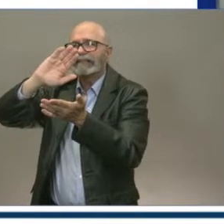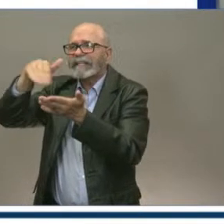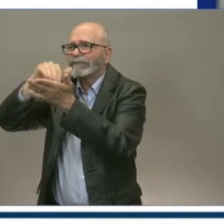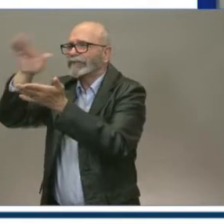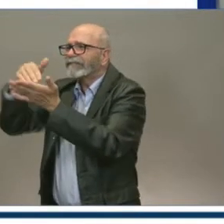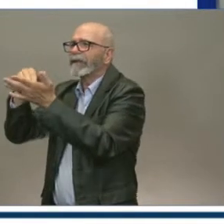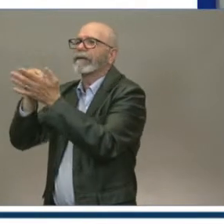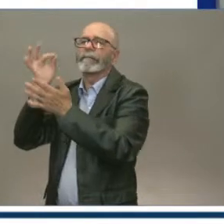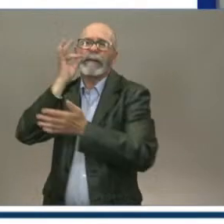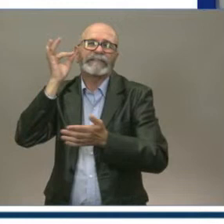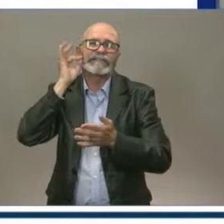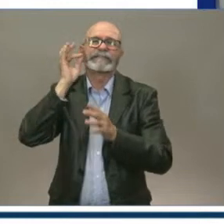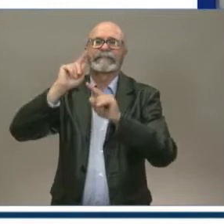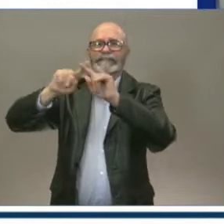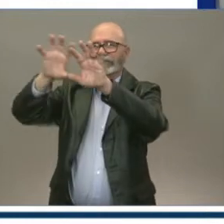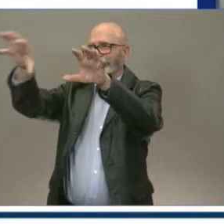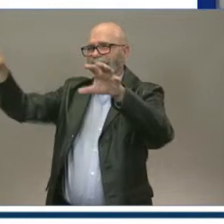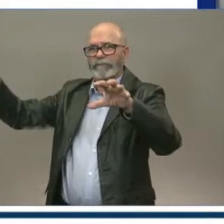Native Friendship Center.